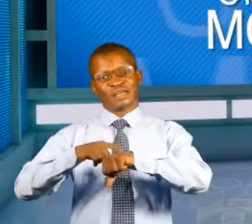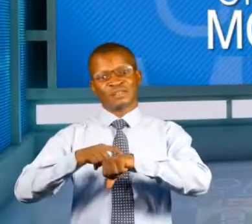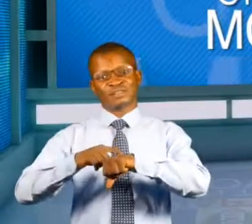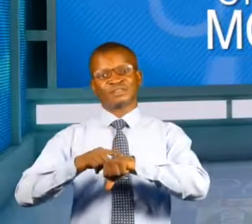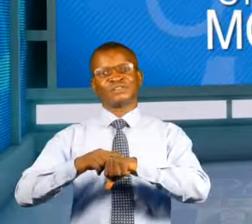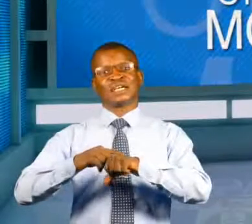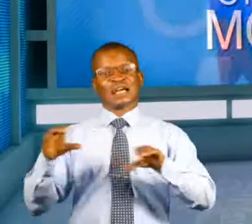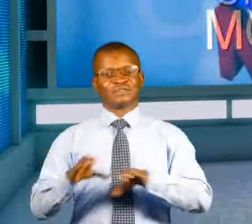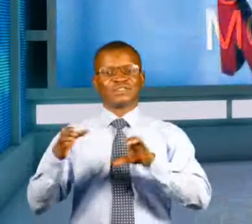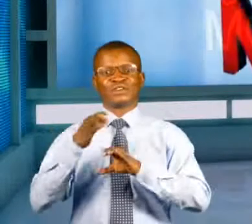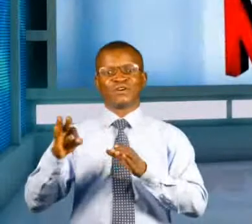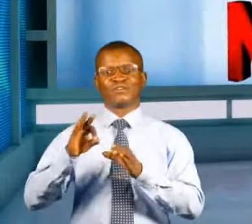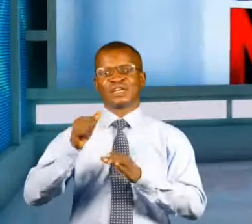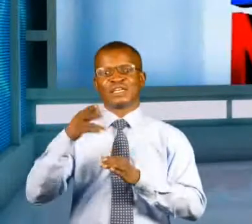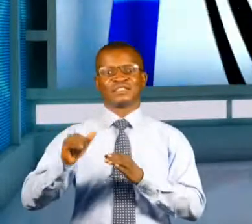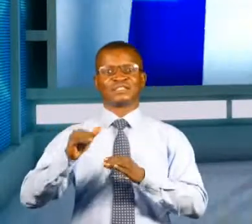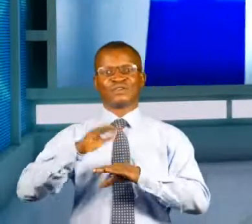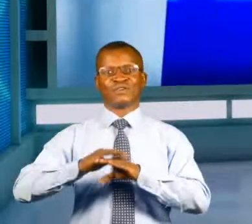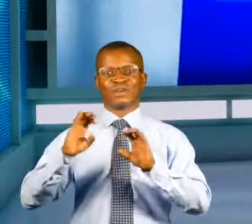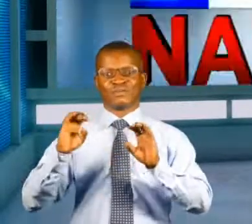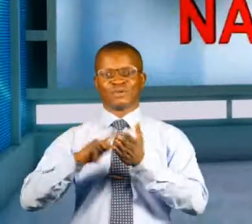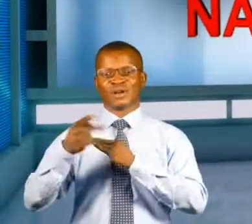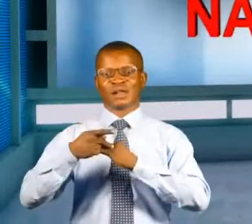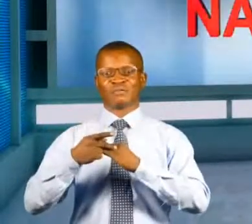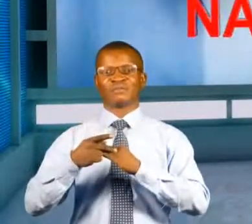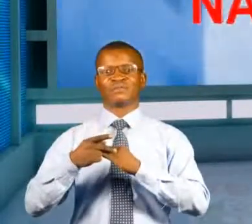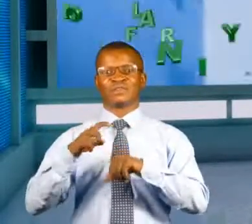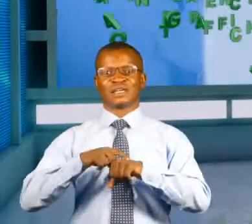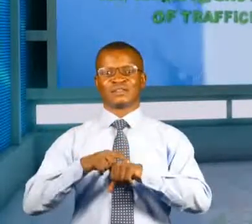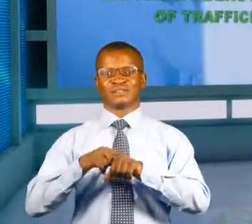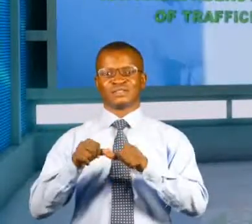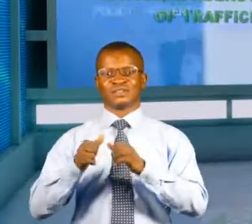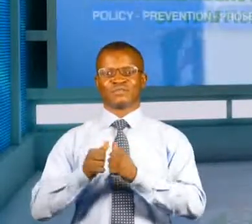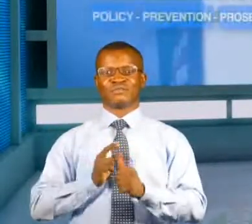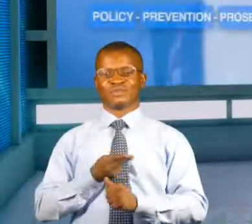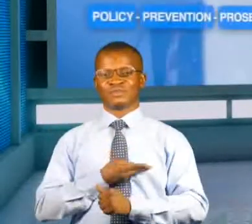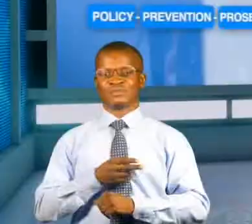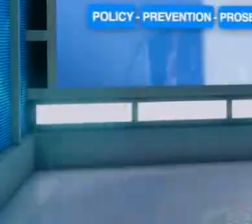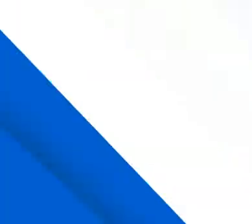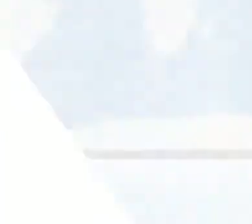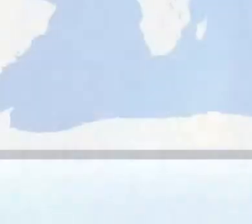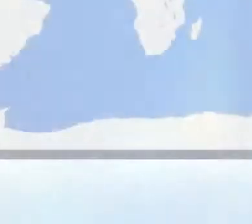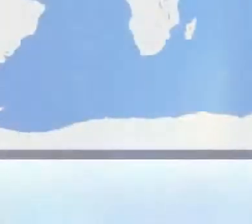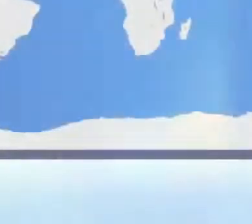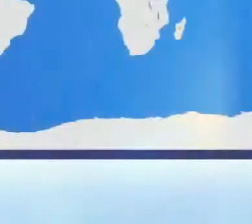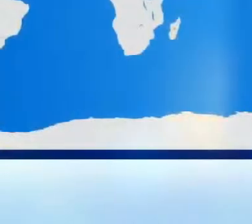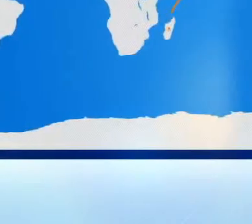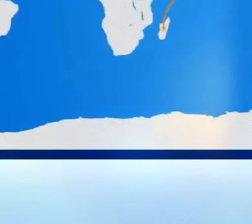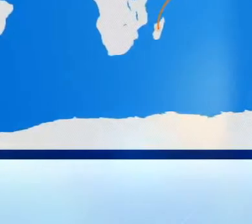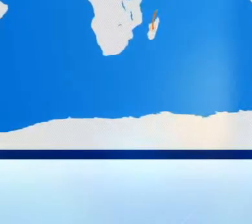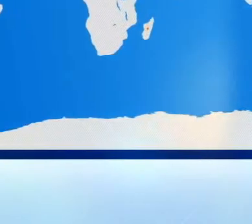It's time to bring you recent activities of the agency on our events segment. Stay with NAPTIP On The Move.